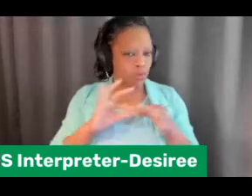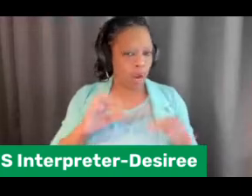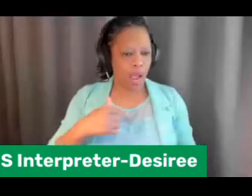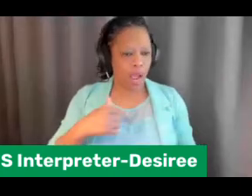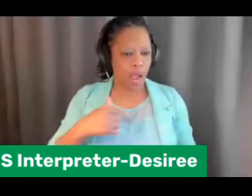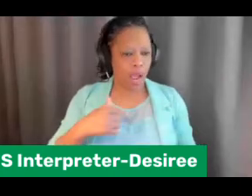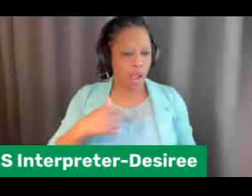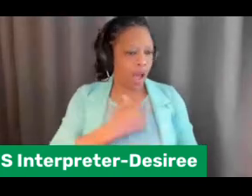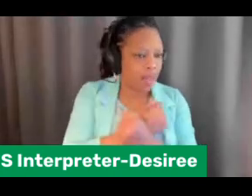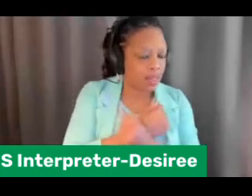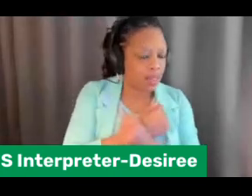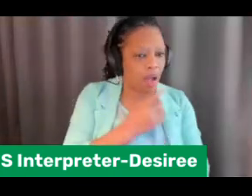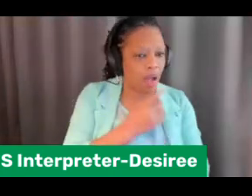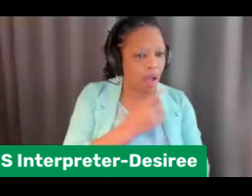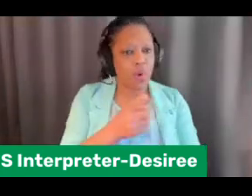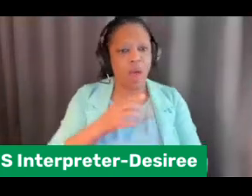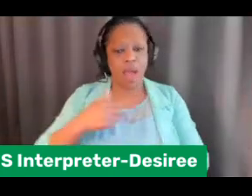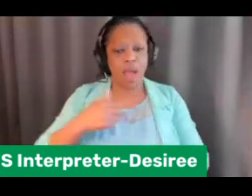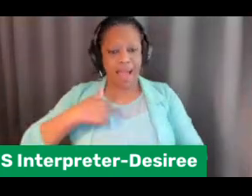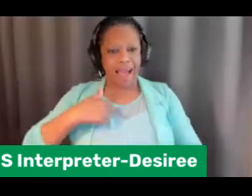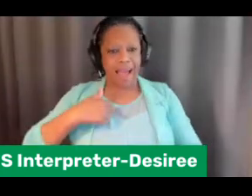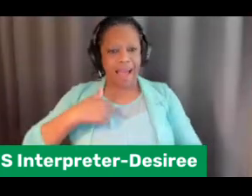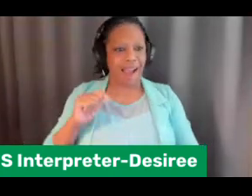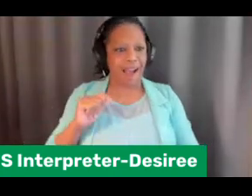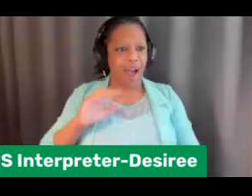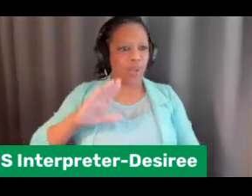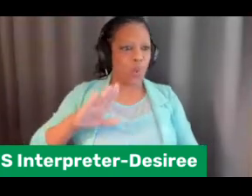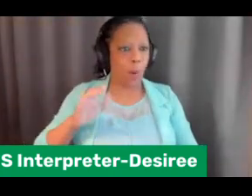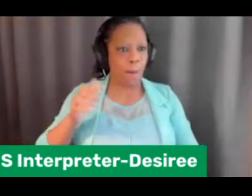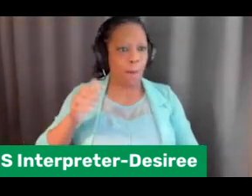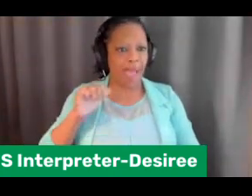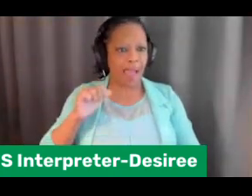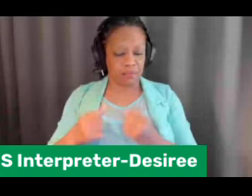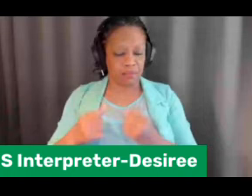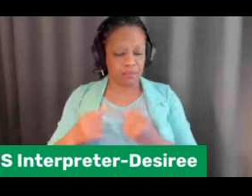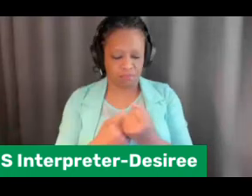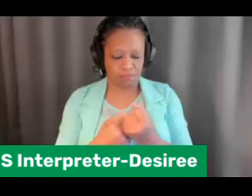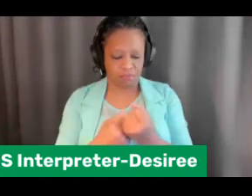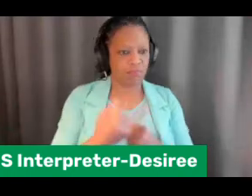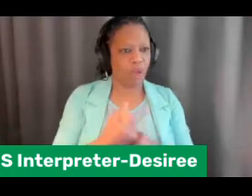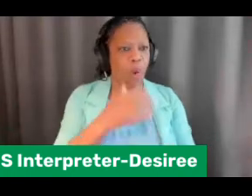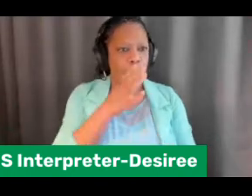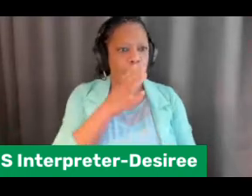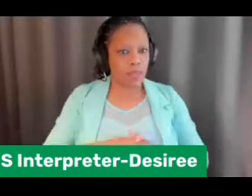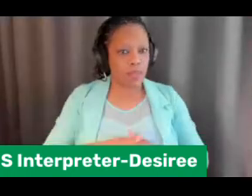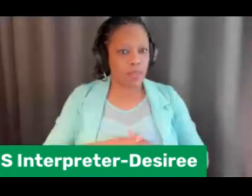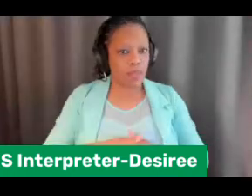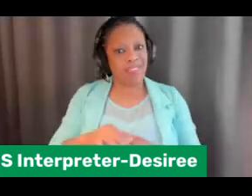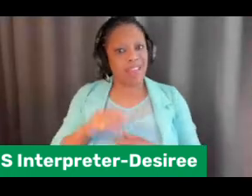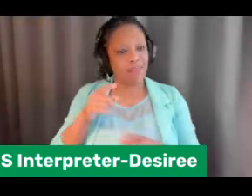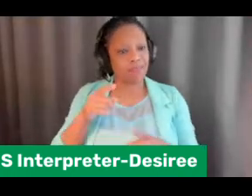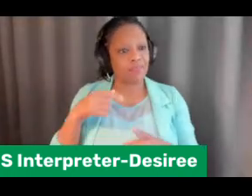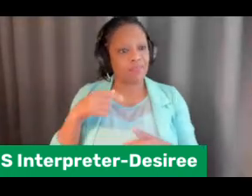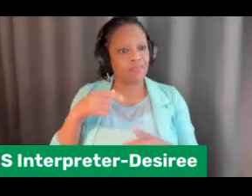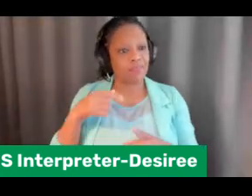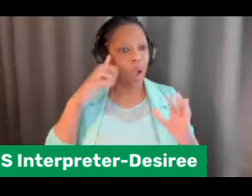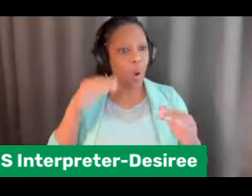your back. We're in this together. And for me, that's the sort of direction that I hope centering healing in our